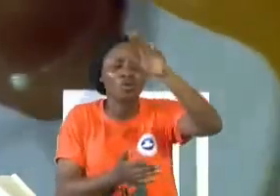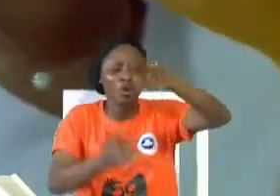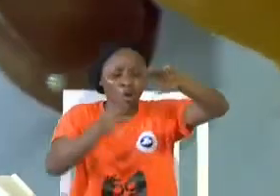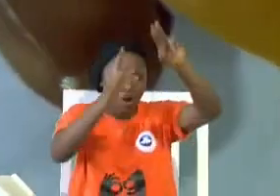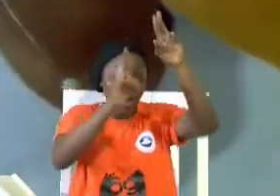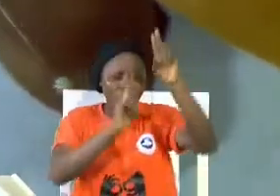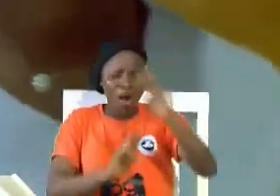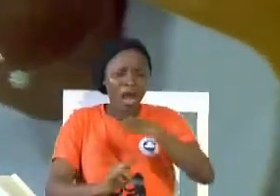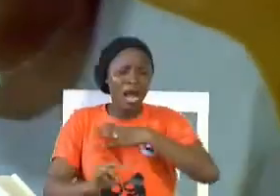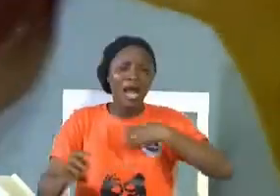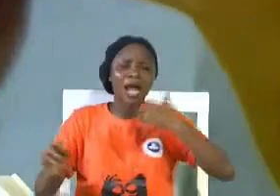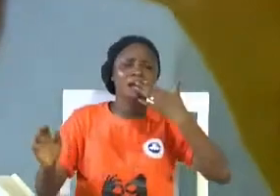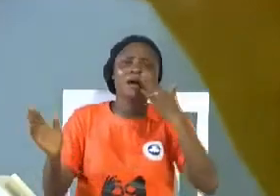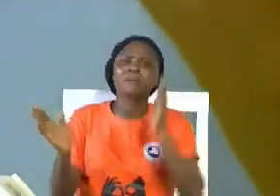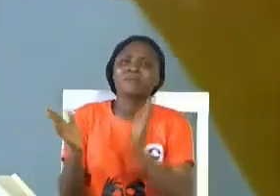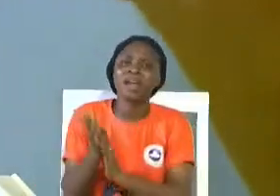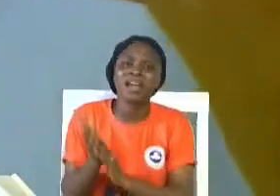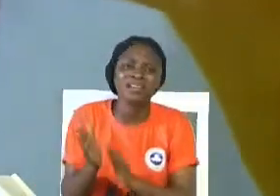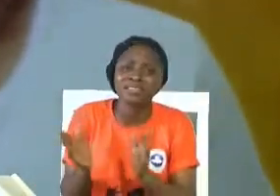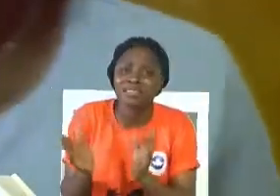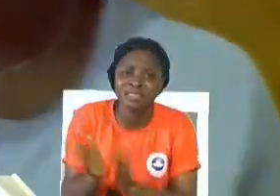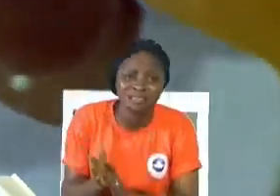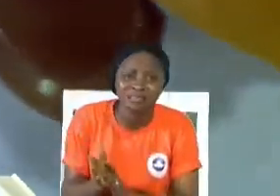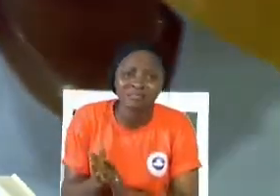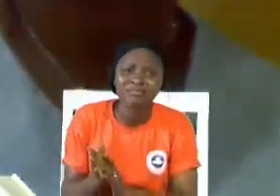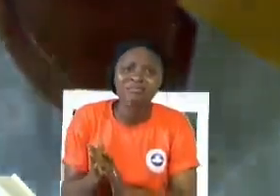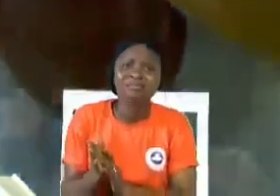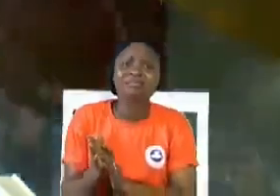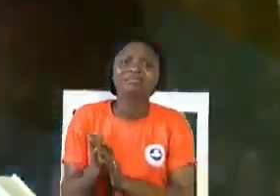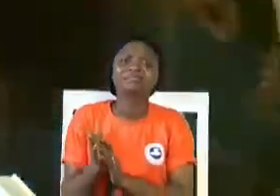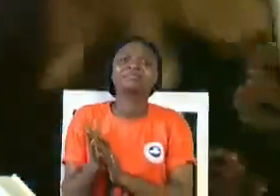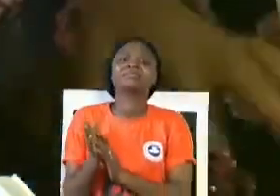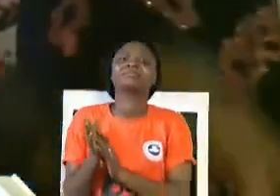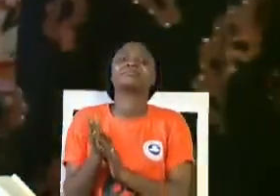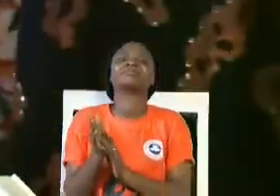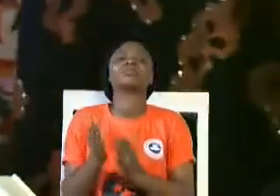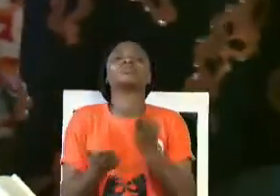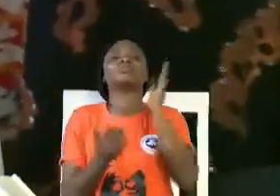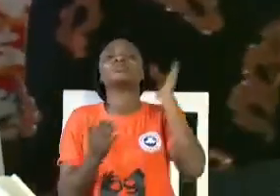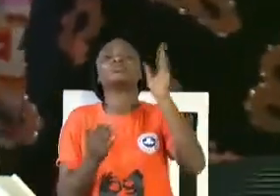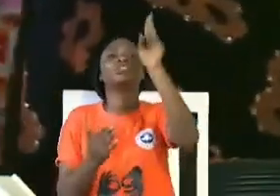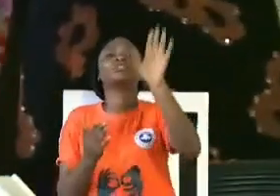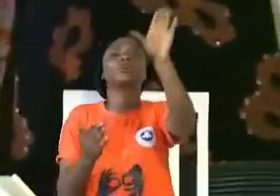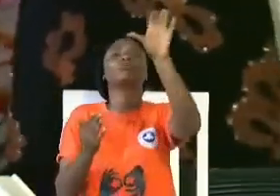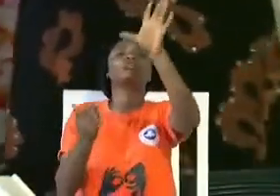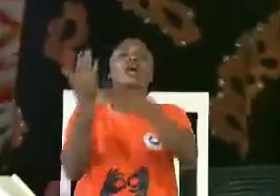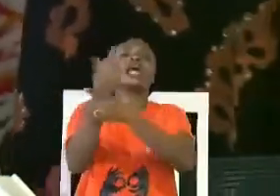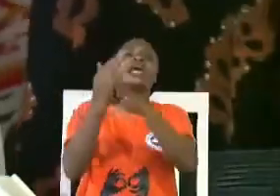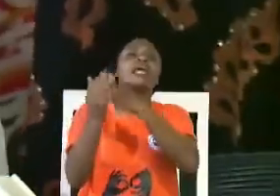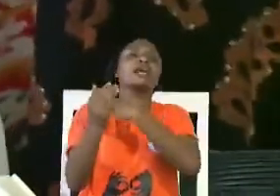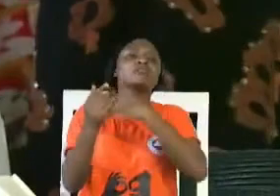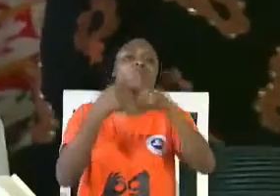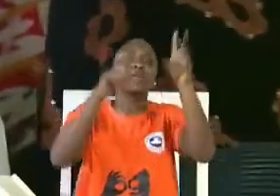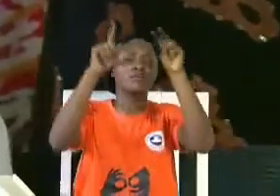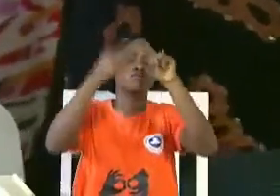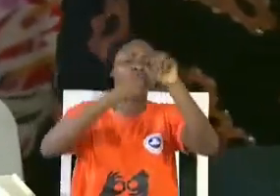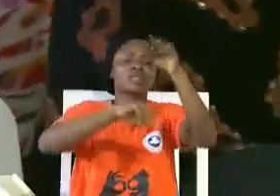honor, and praise. Would you lift your hands to him tonight?